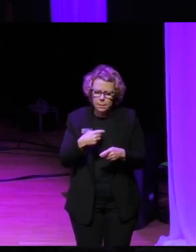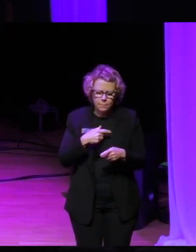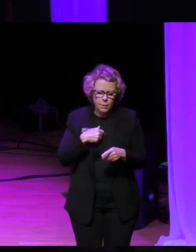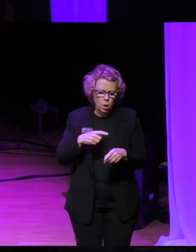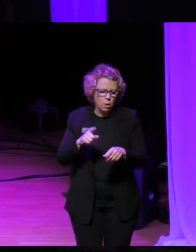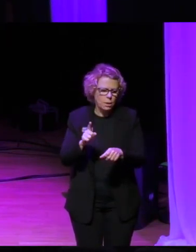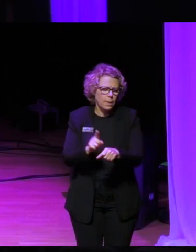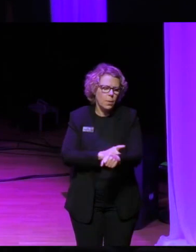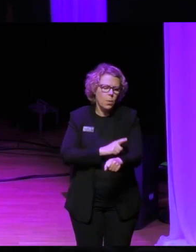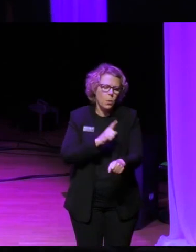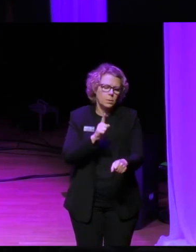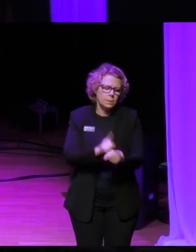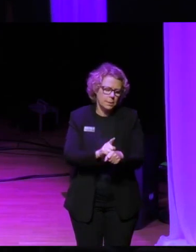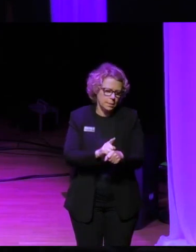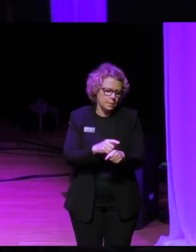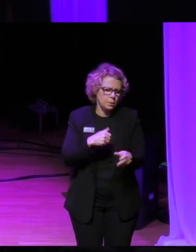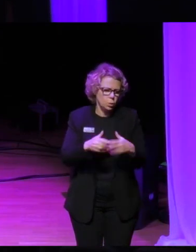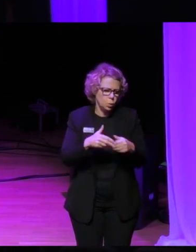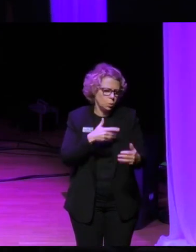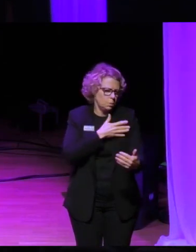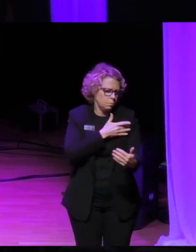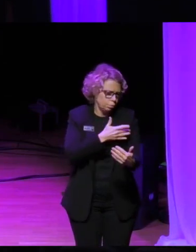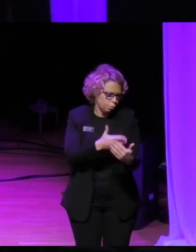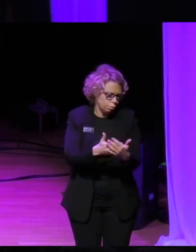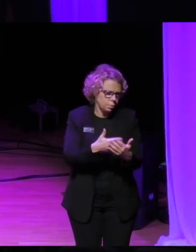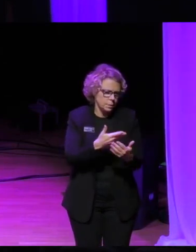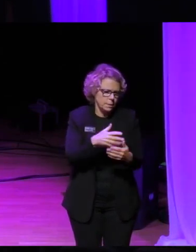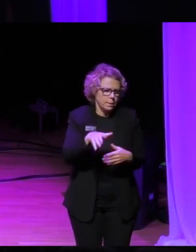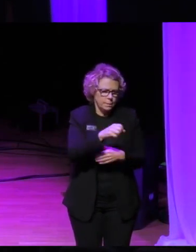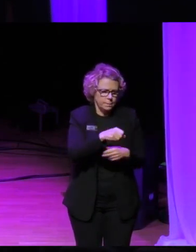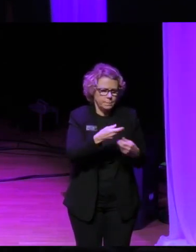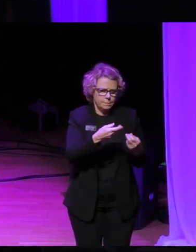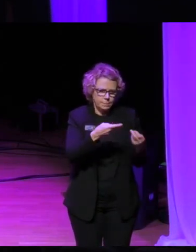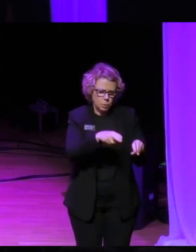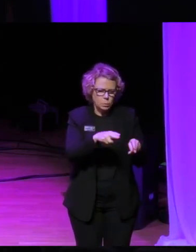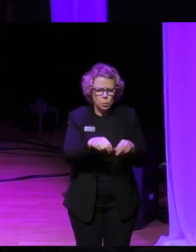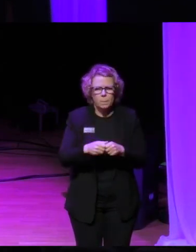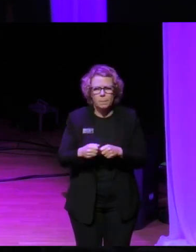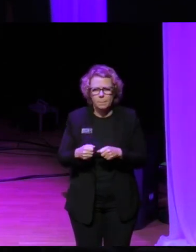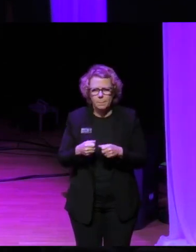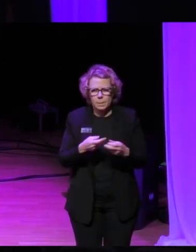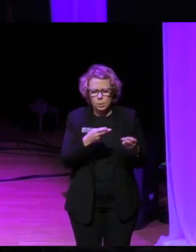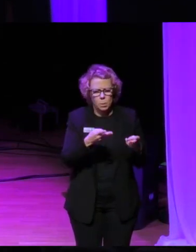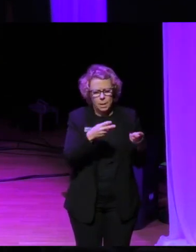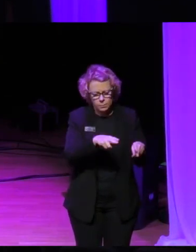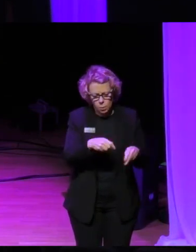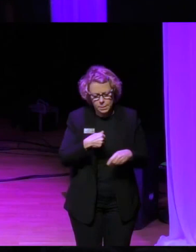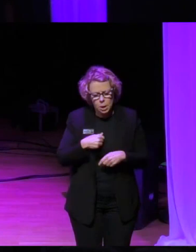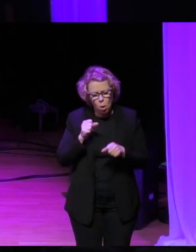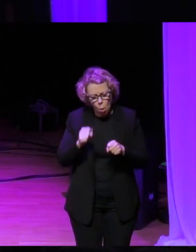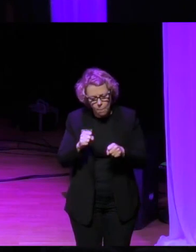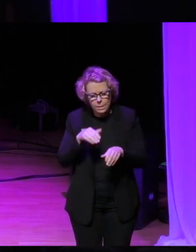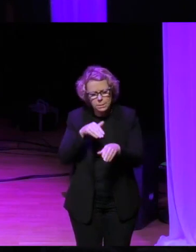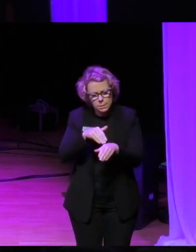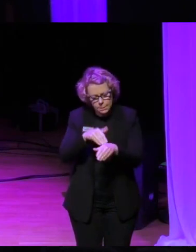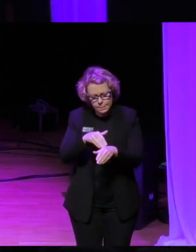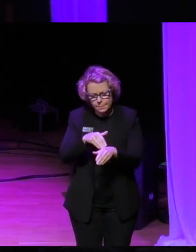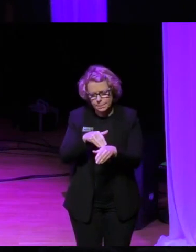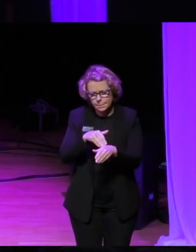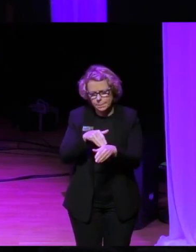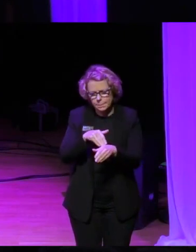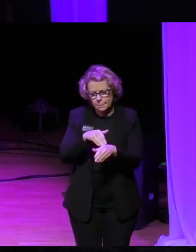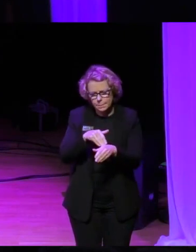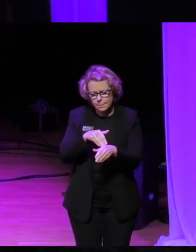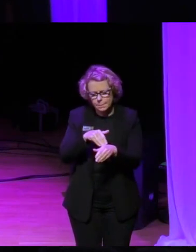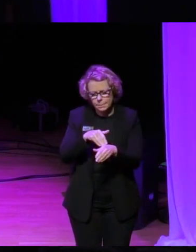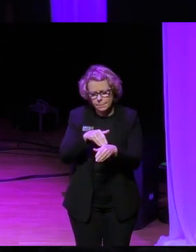There's a lot of lawyers doing a lot of these cases, not just at the ACLU, as I mentioned, and a lot of them maybe don't